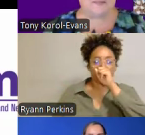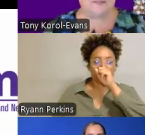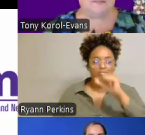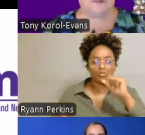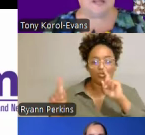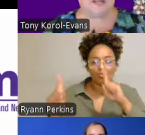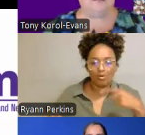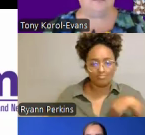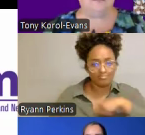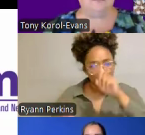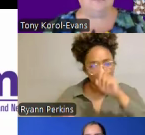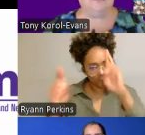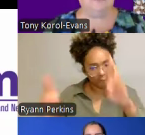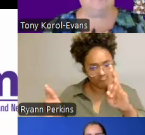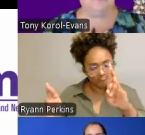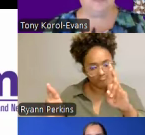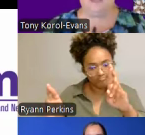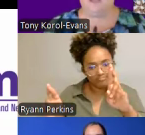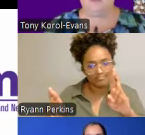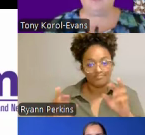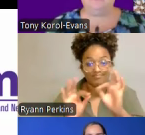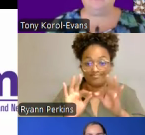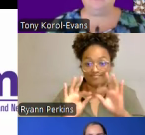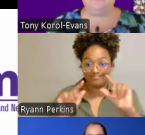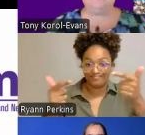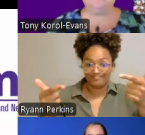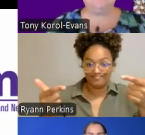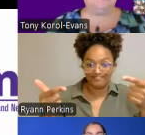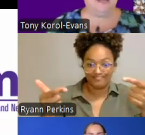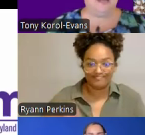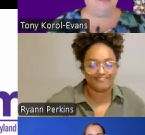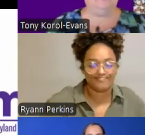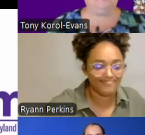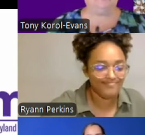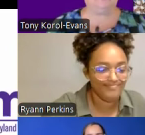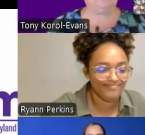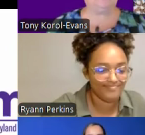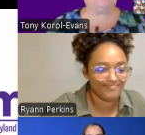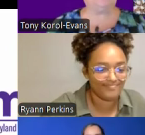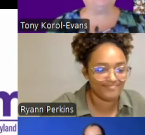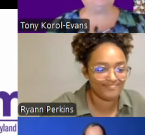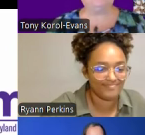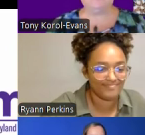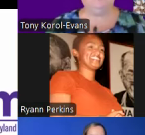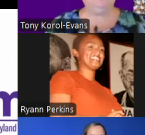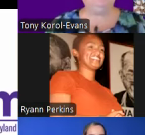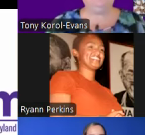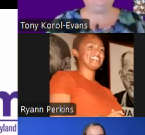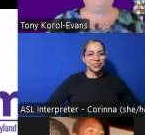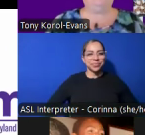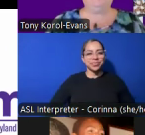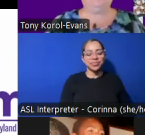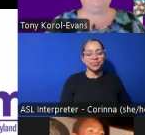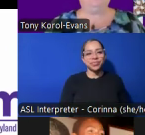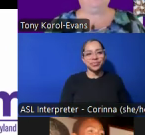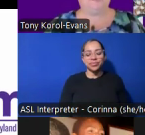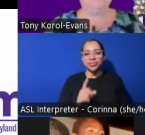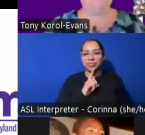that, right? All right, next slide. We're going to really delve